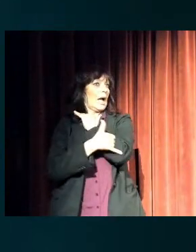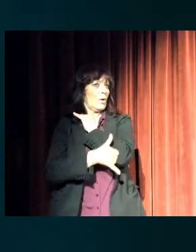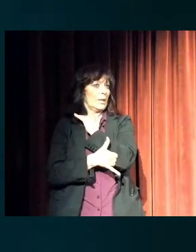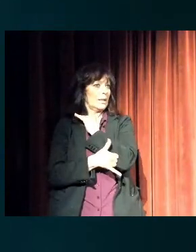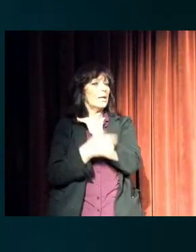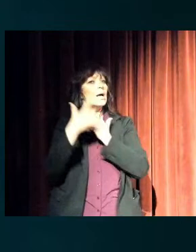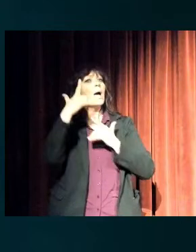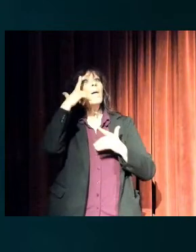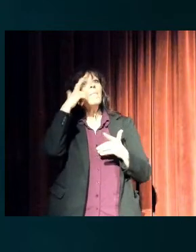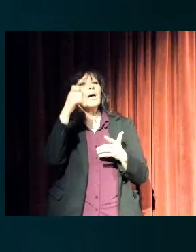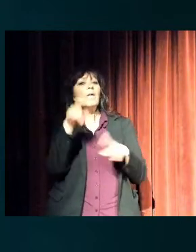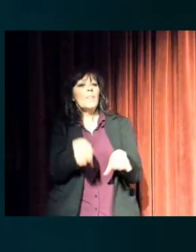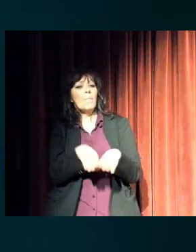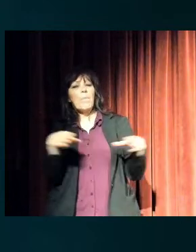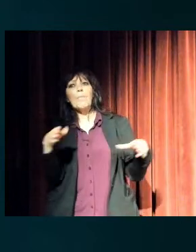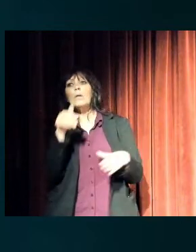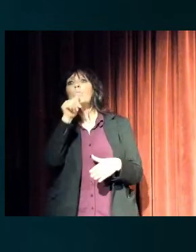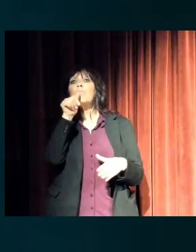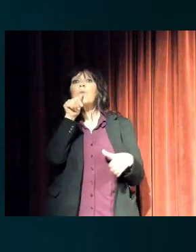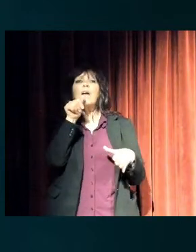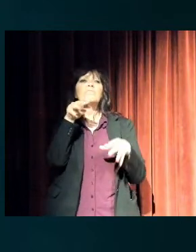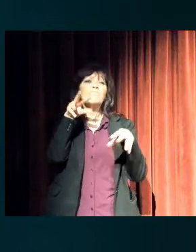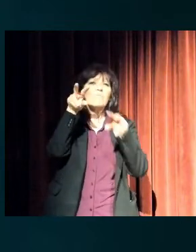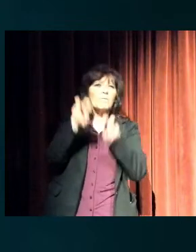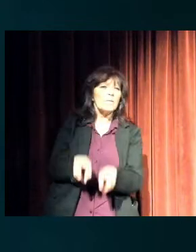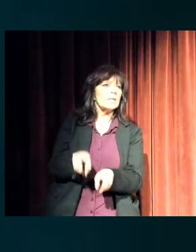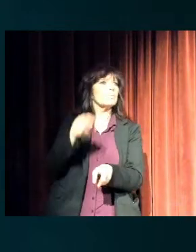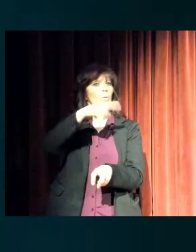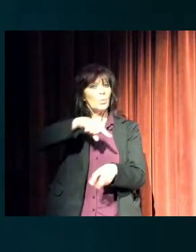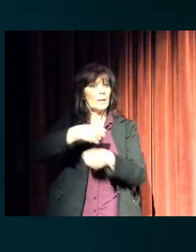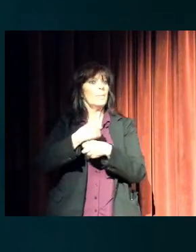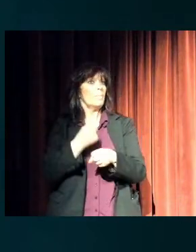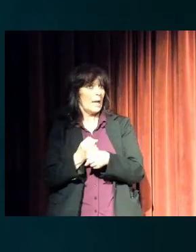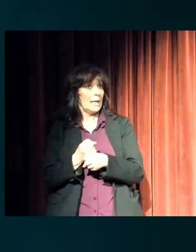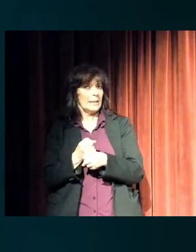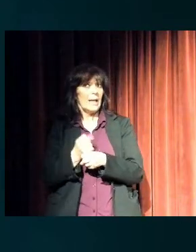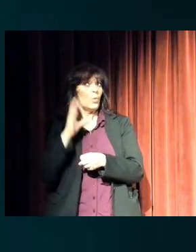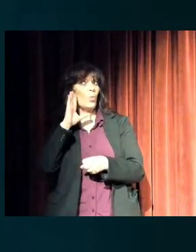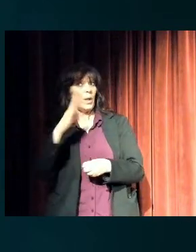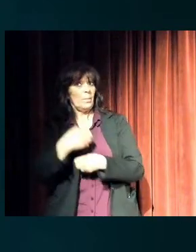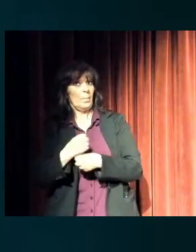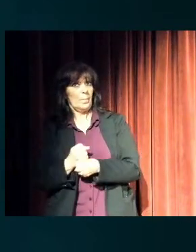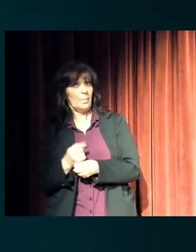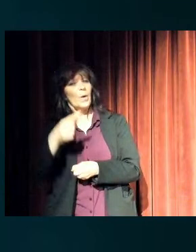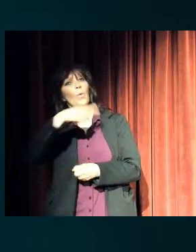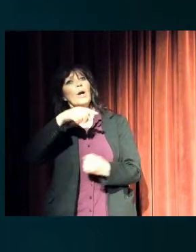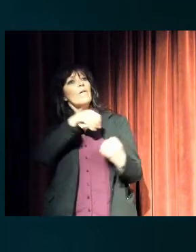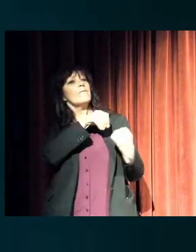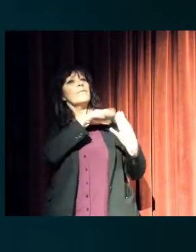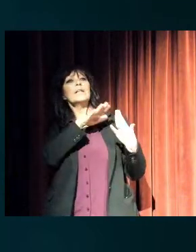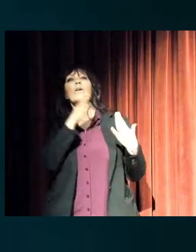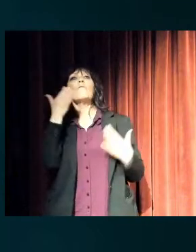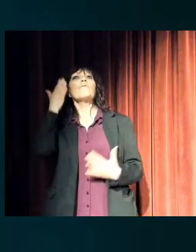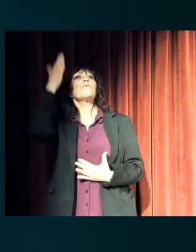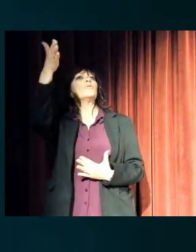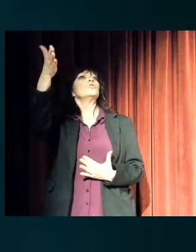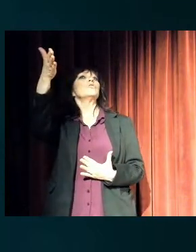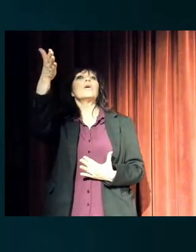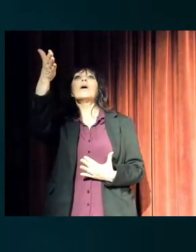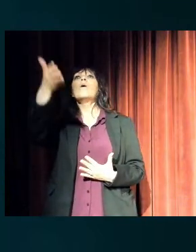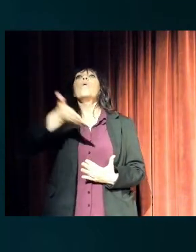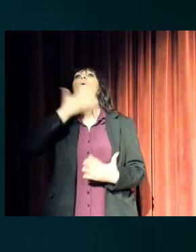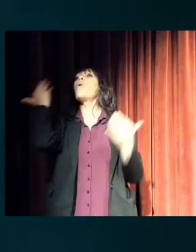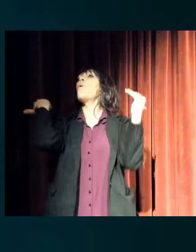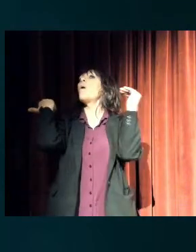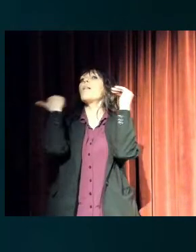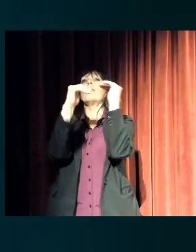Because of the public and private sector investments we've made and to be made, We are facing a future of